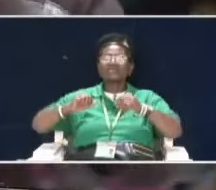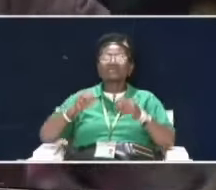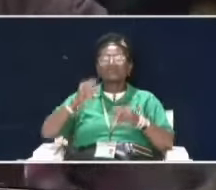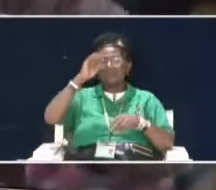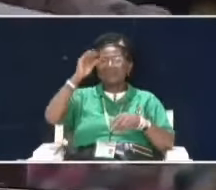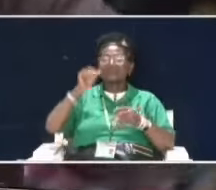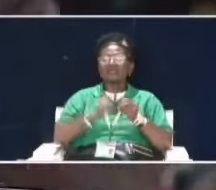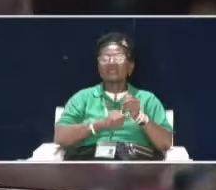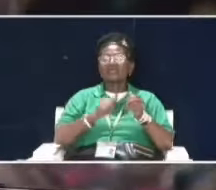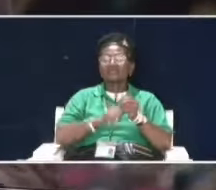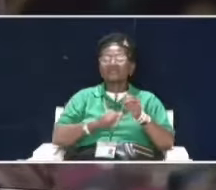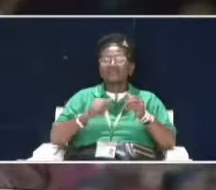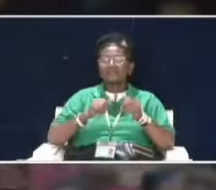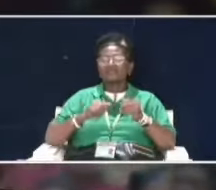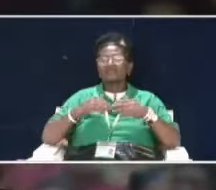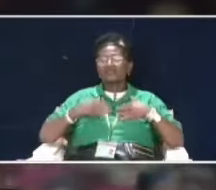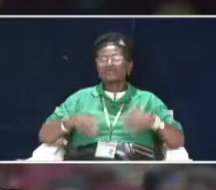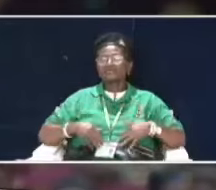Everybody was respecting him.